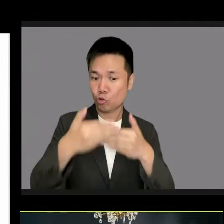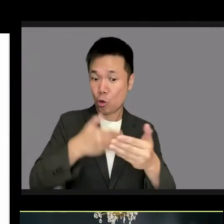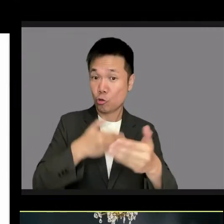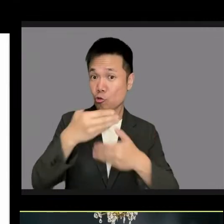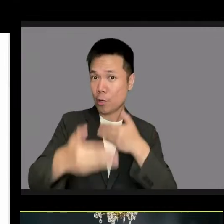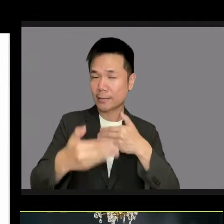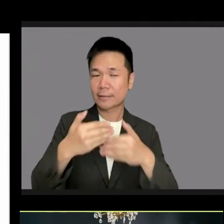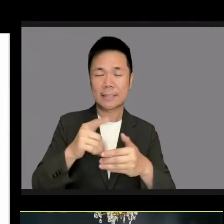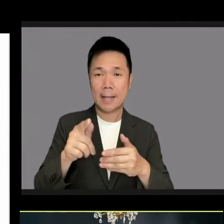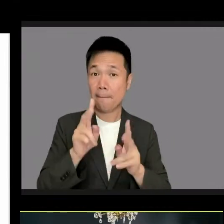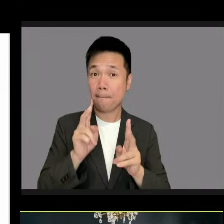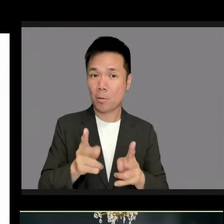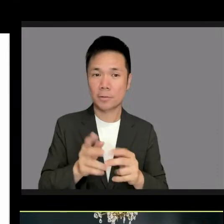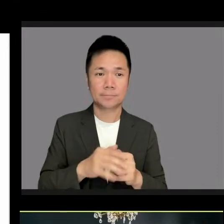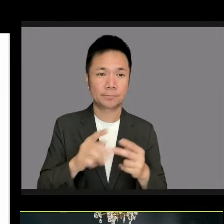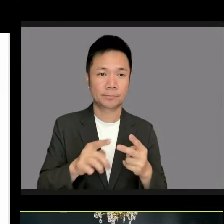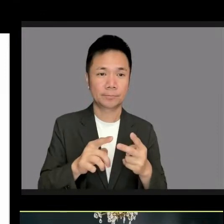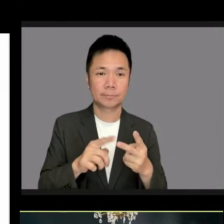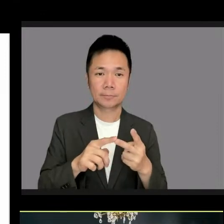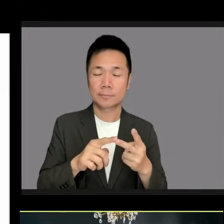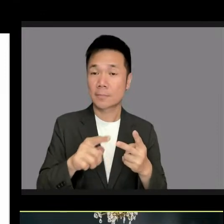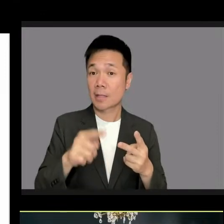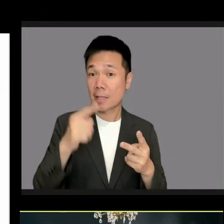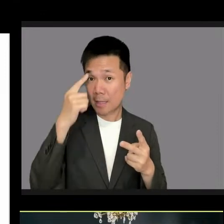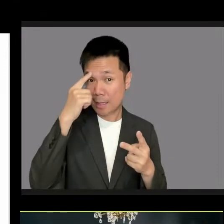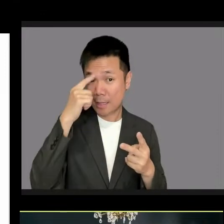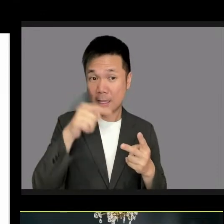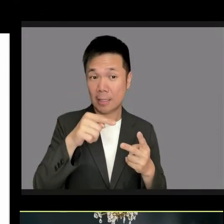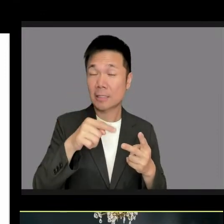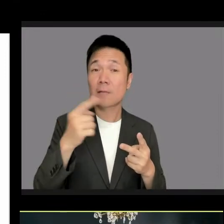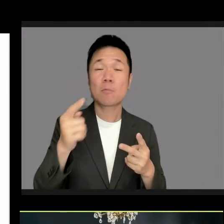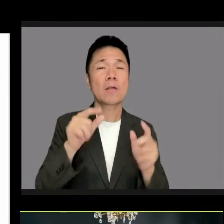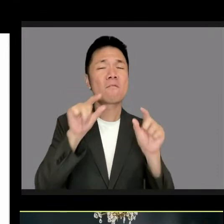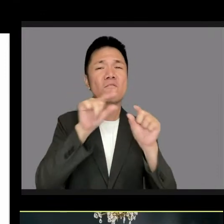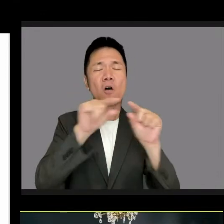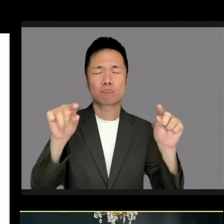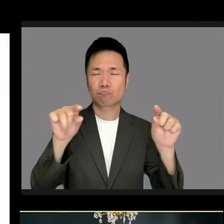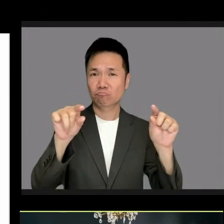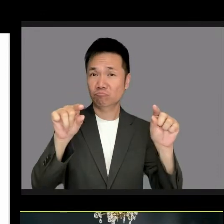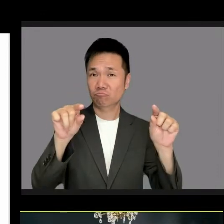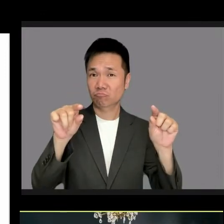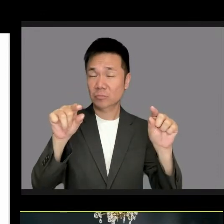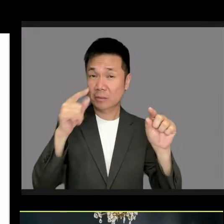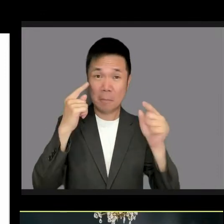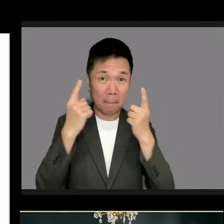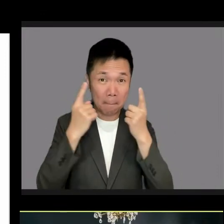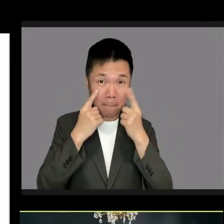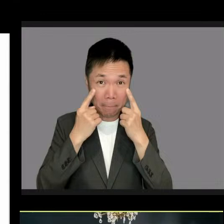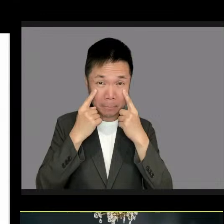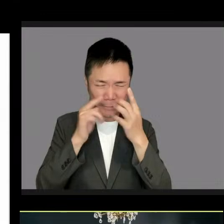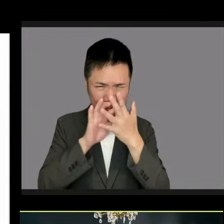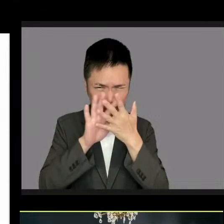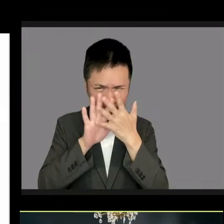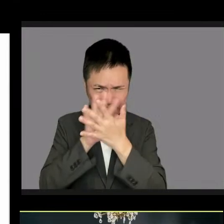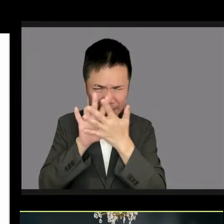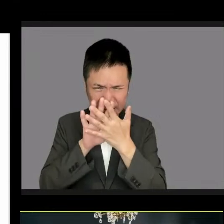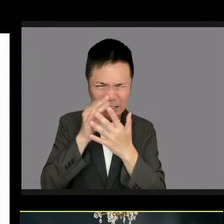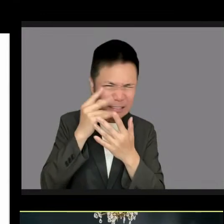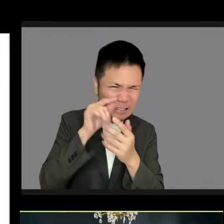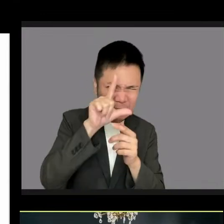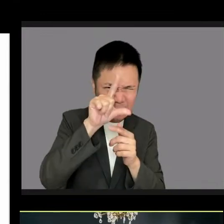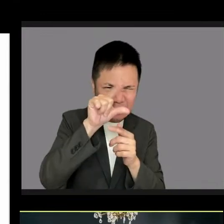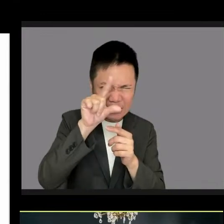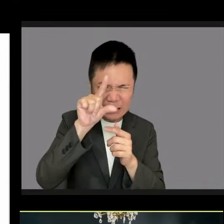play. Also, you want to think about the types of fonts that you're using because people with visual disabilities might have trouble